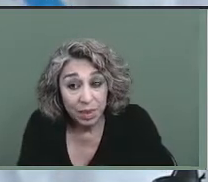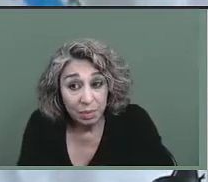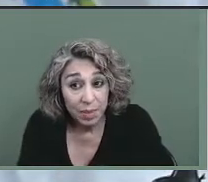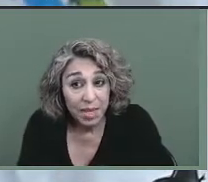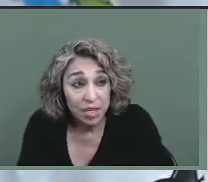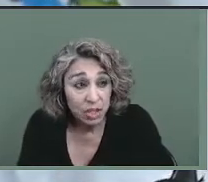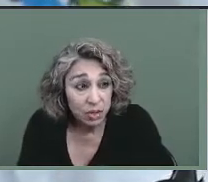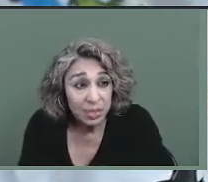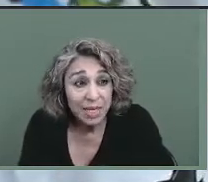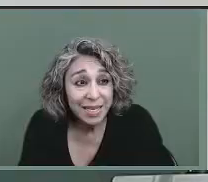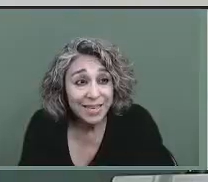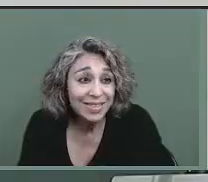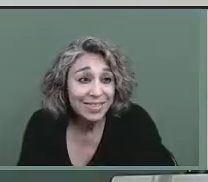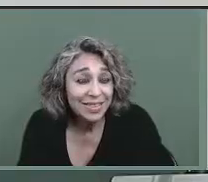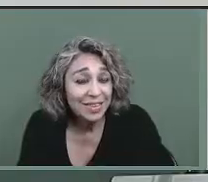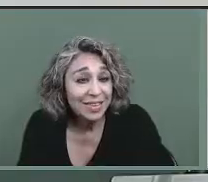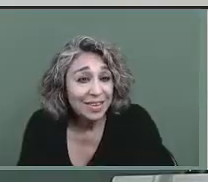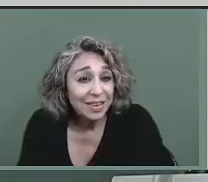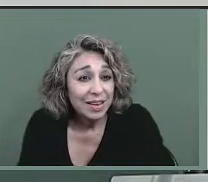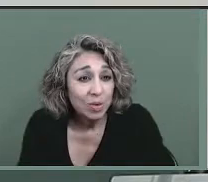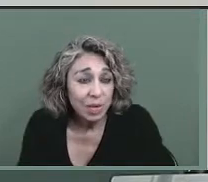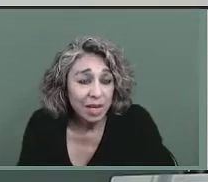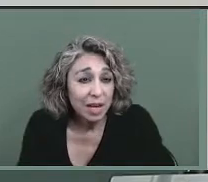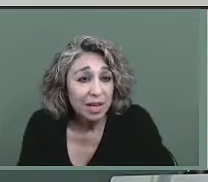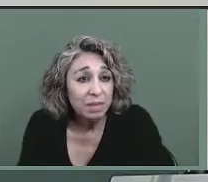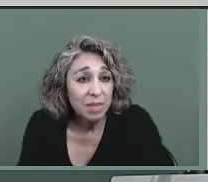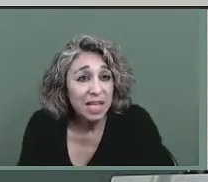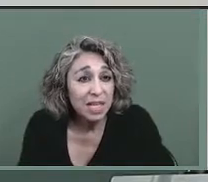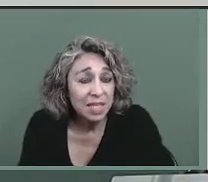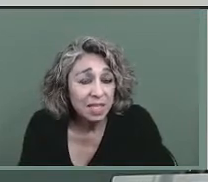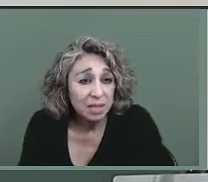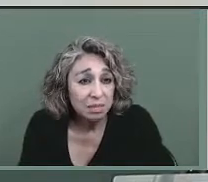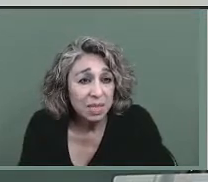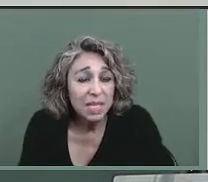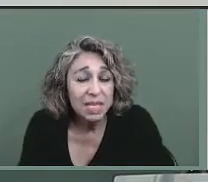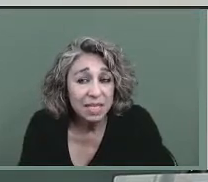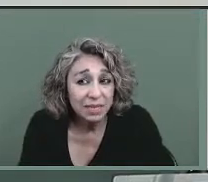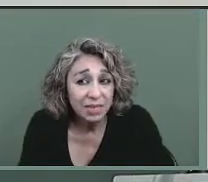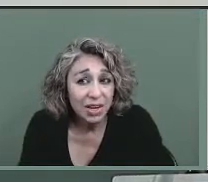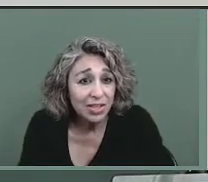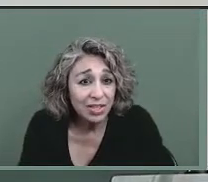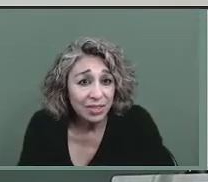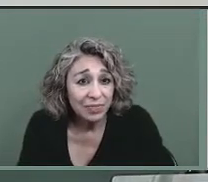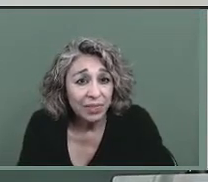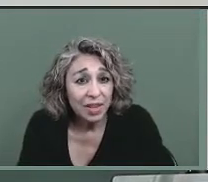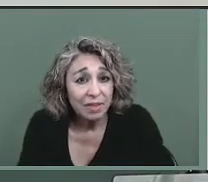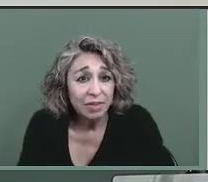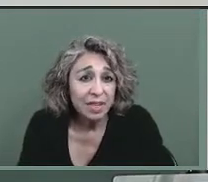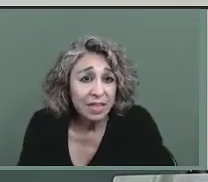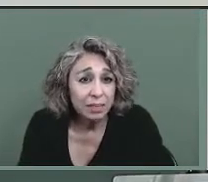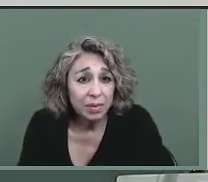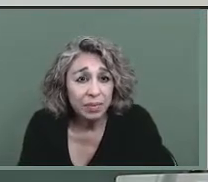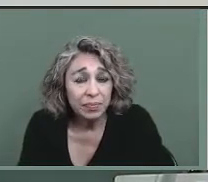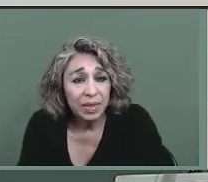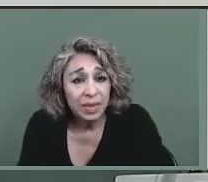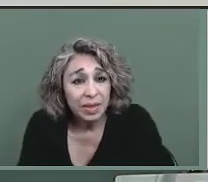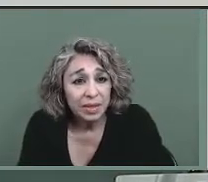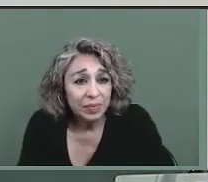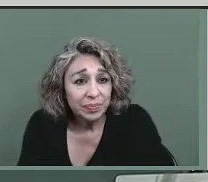But the big juicy deals, we're talking millions and millions of dollars. For example,